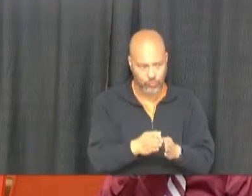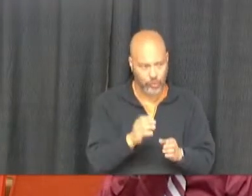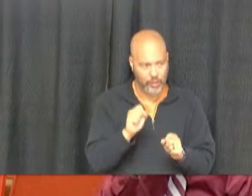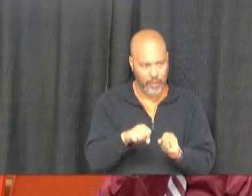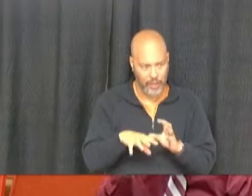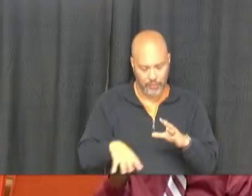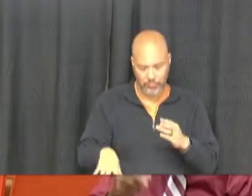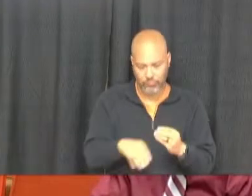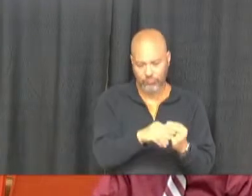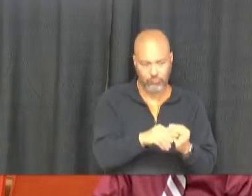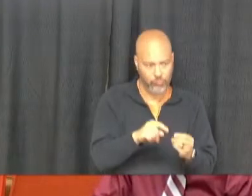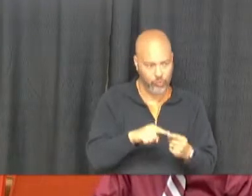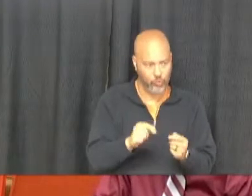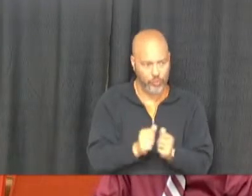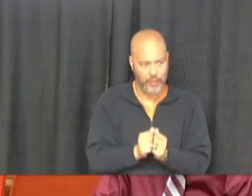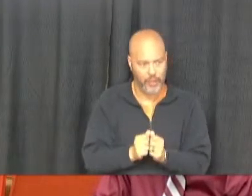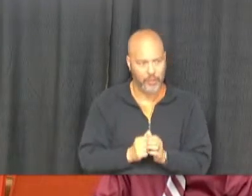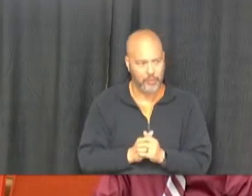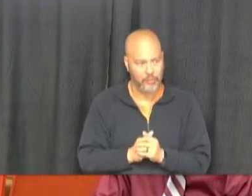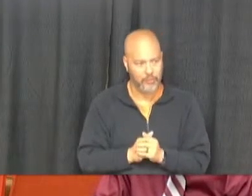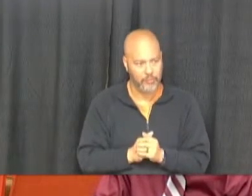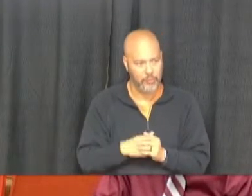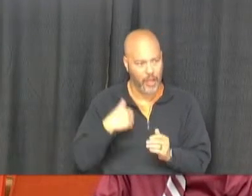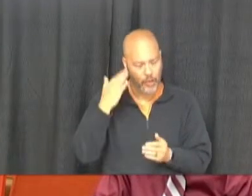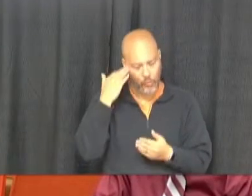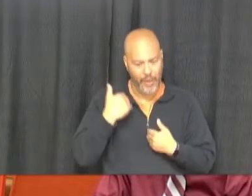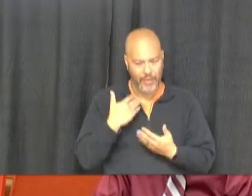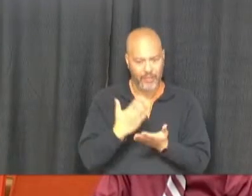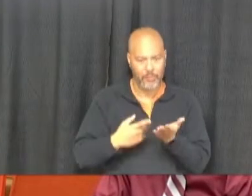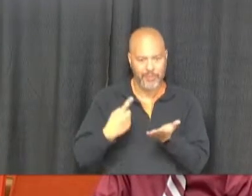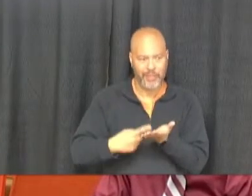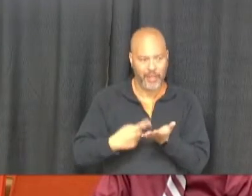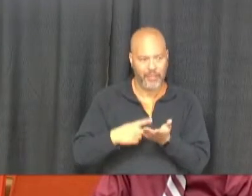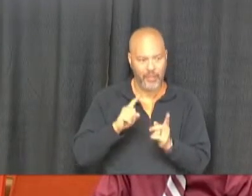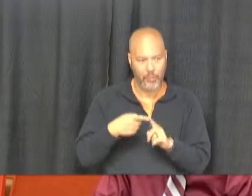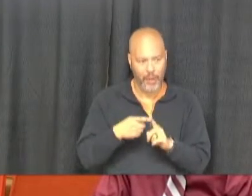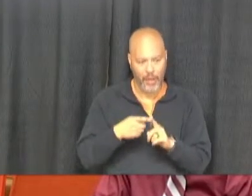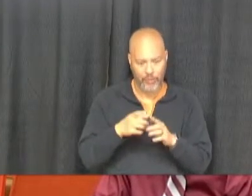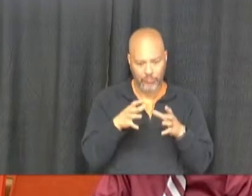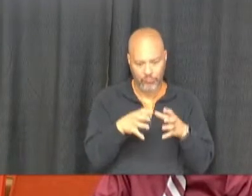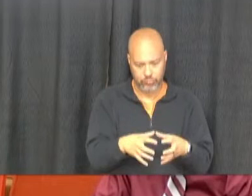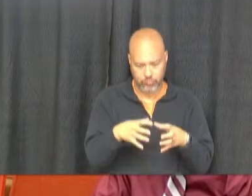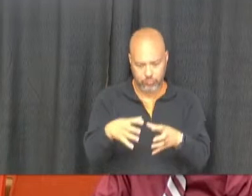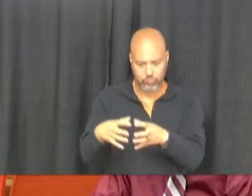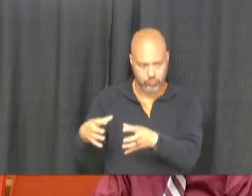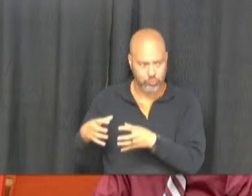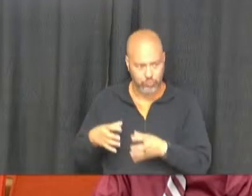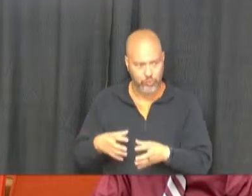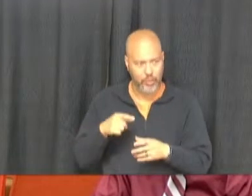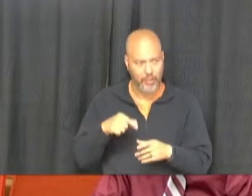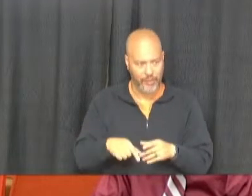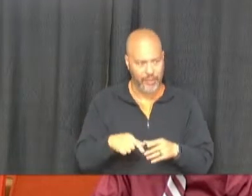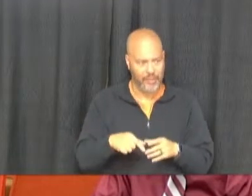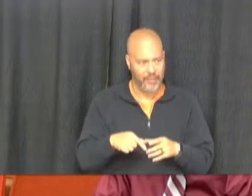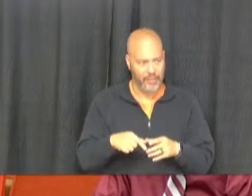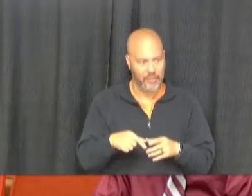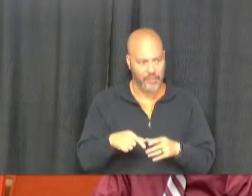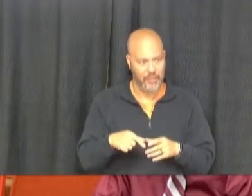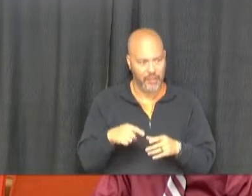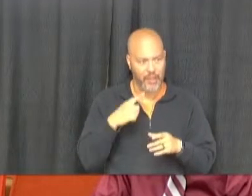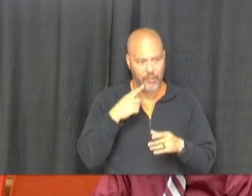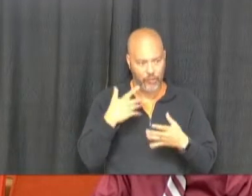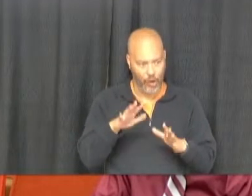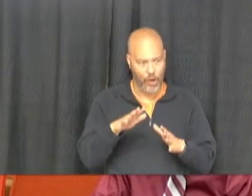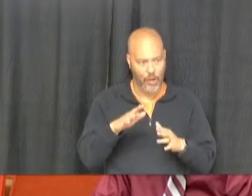would extend into. I know we had some discussion last month about cluster subdivisions. This is an example of a cluster subdivision that's